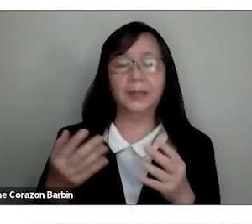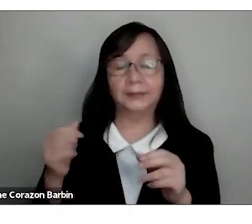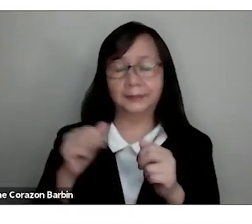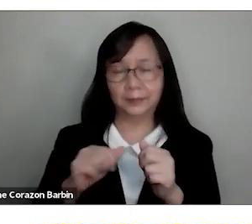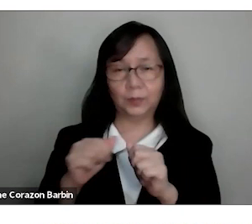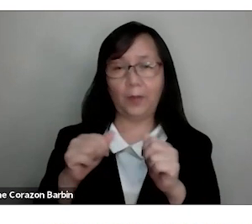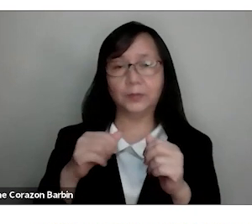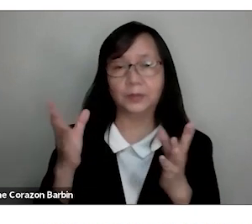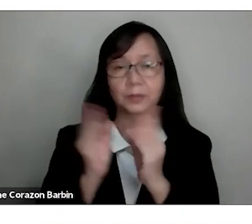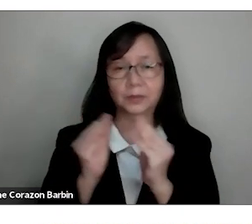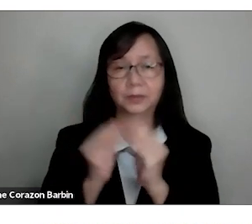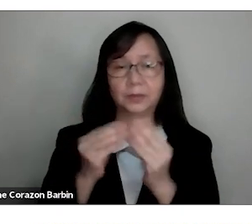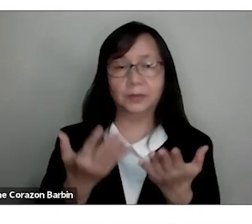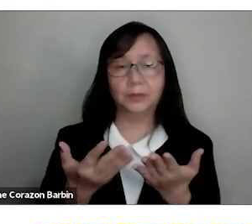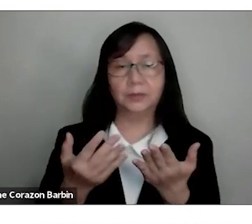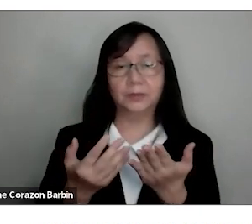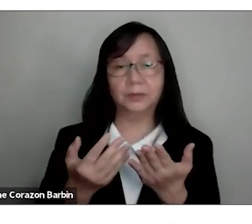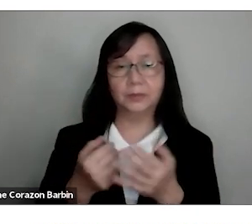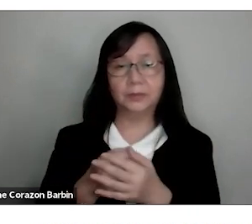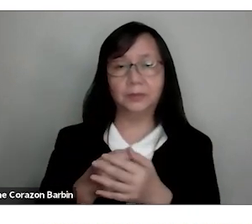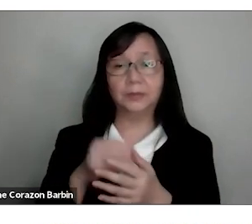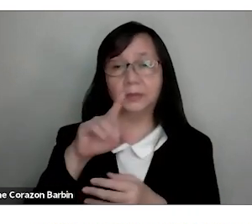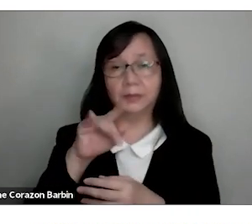course, the secretary,